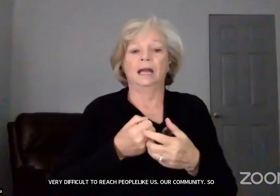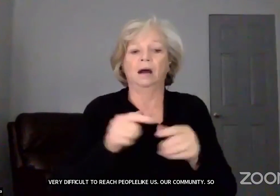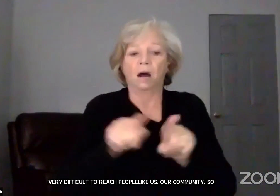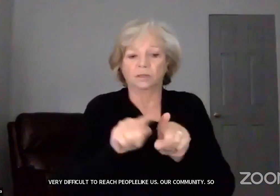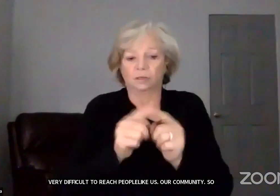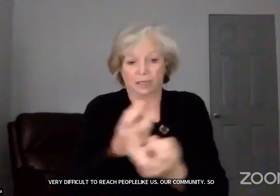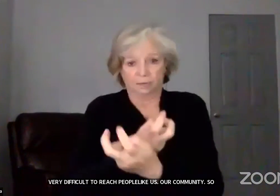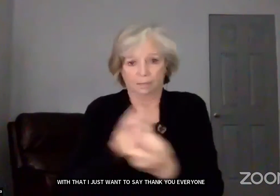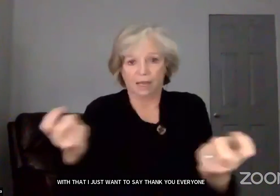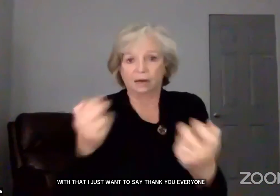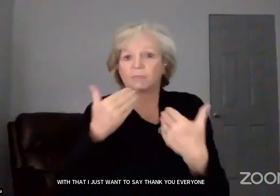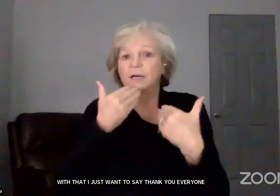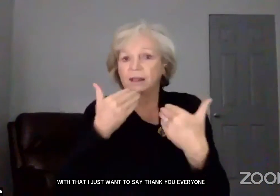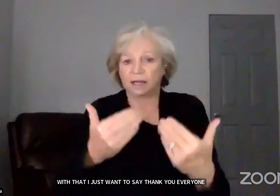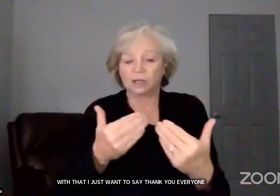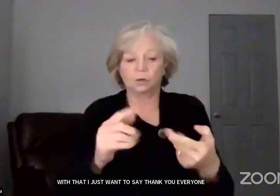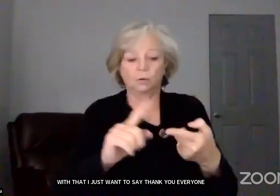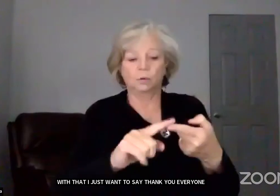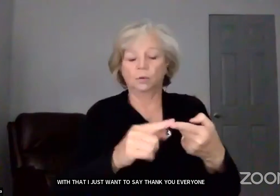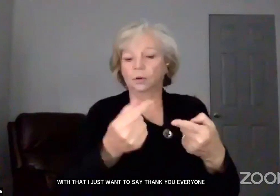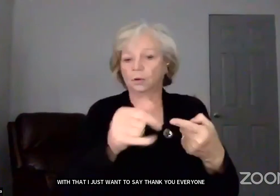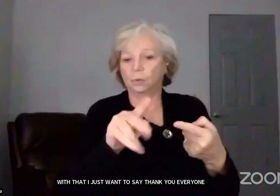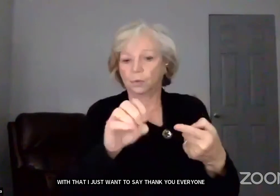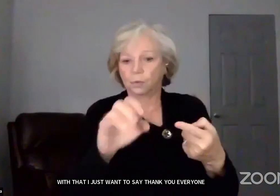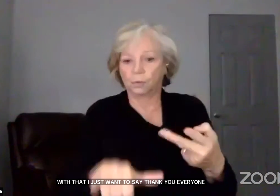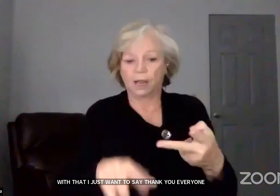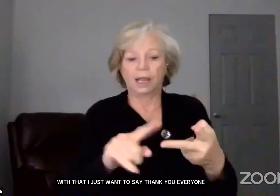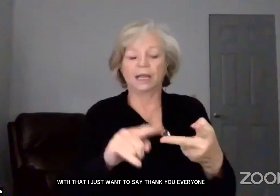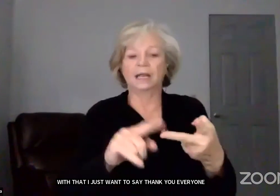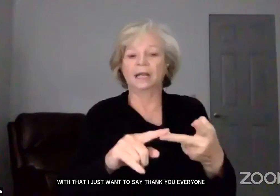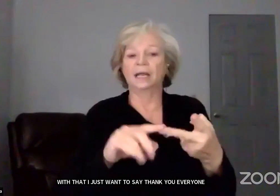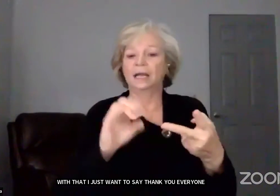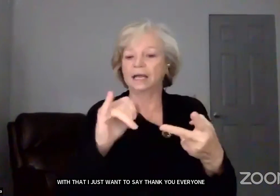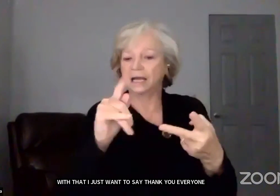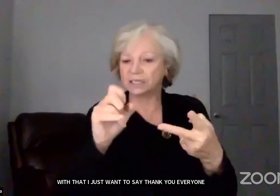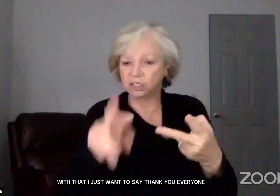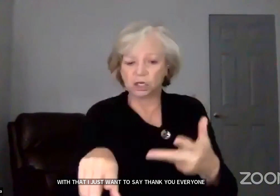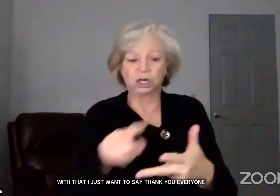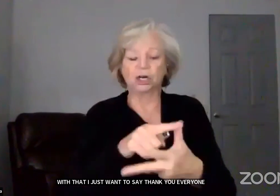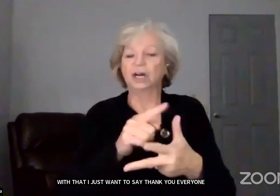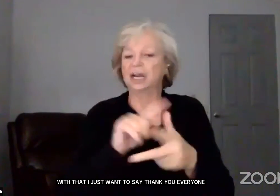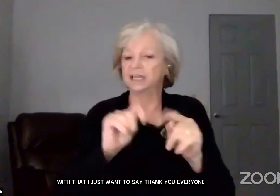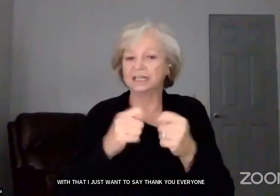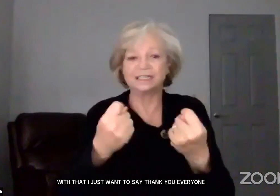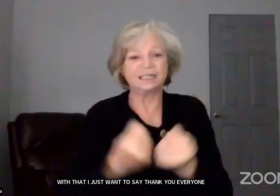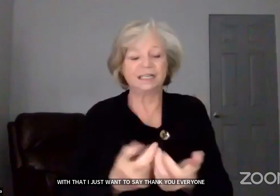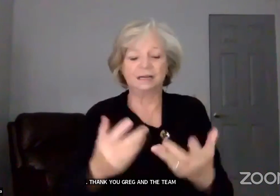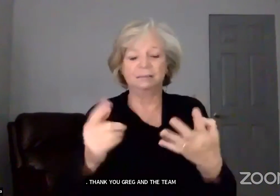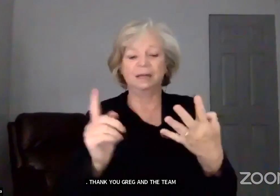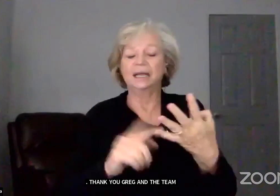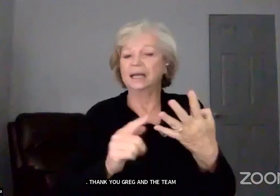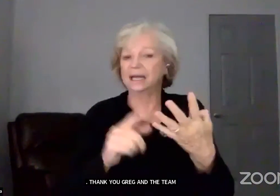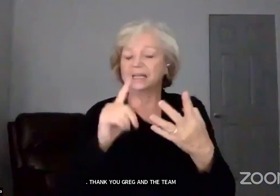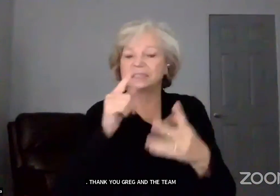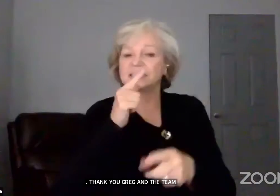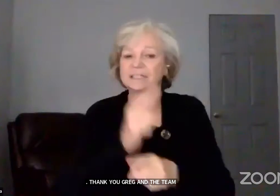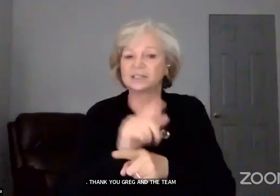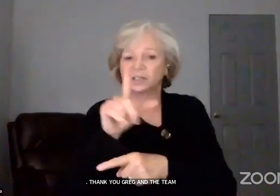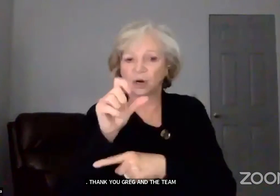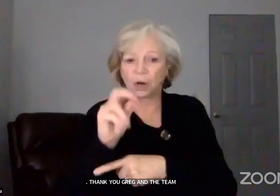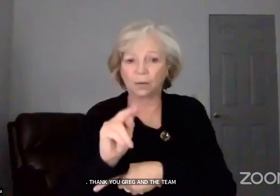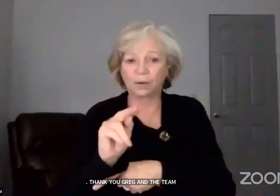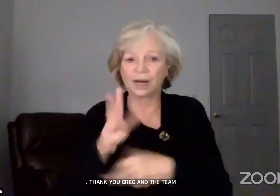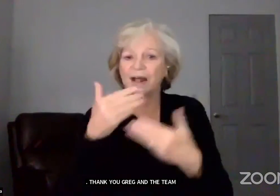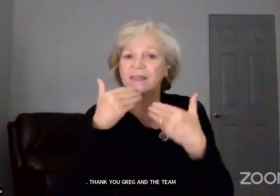you, Greg and the team, and Nestor, and all of you, and Sister Lauren. Thank you for all that you do. She's